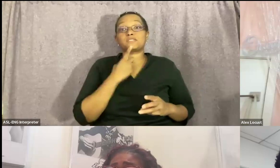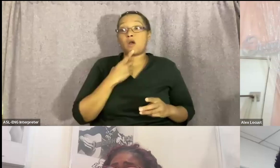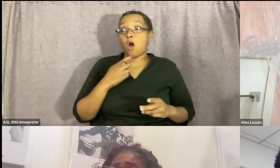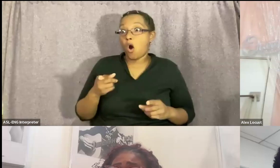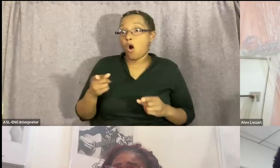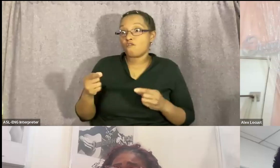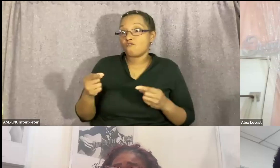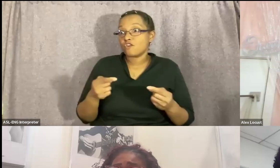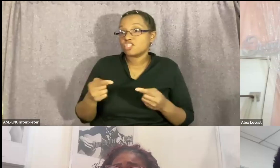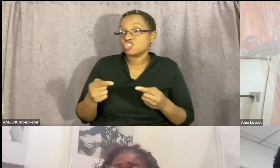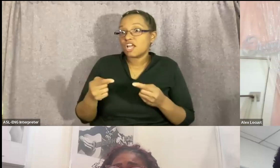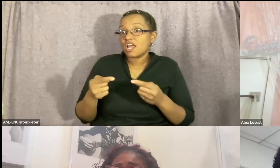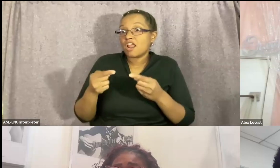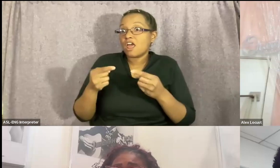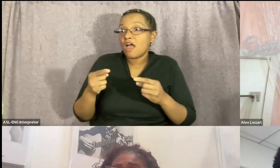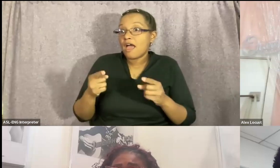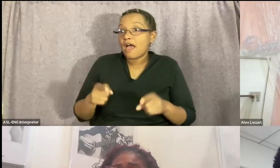answer.